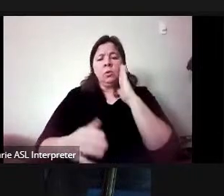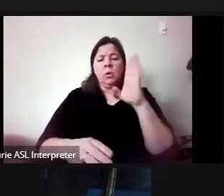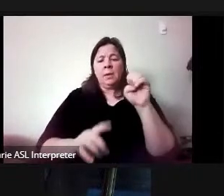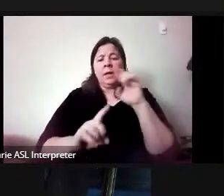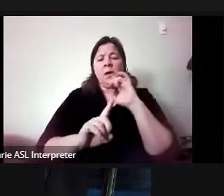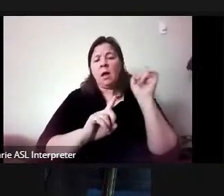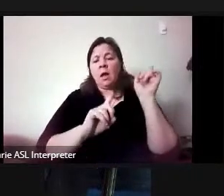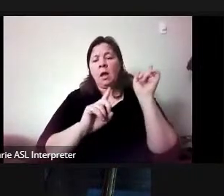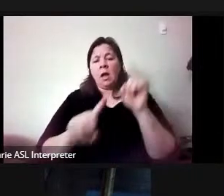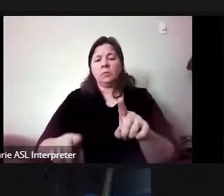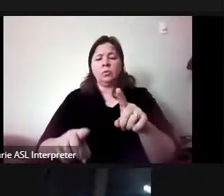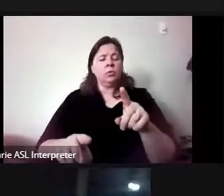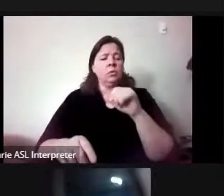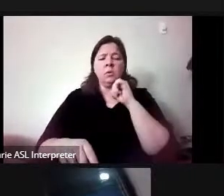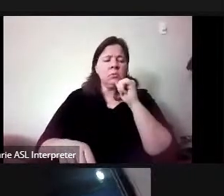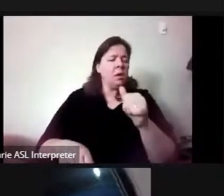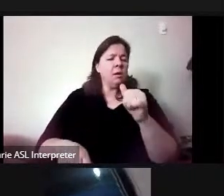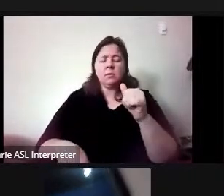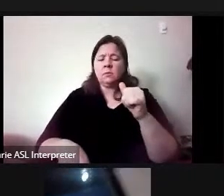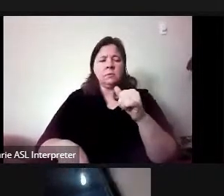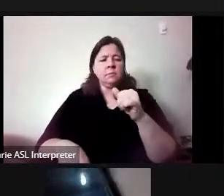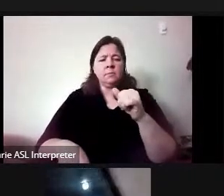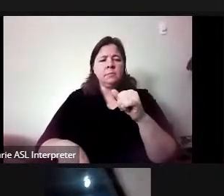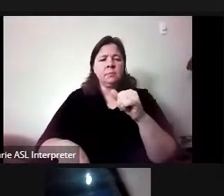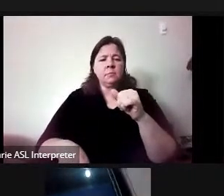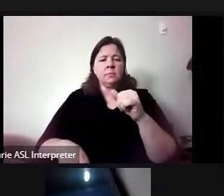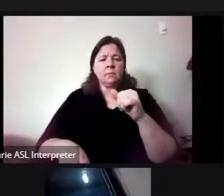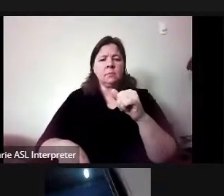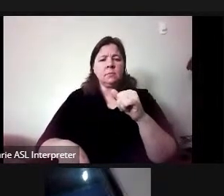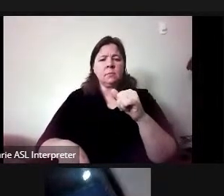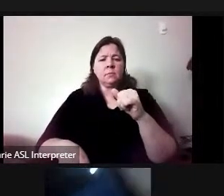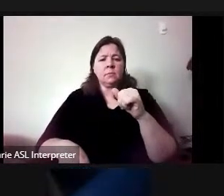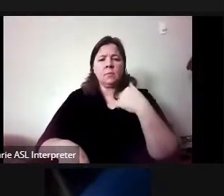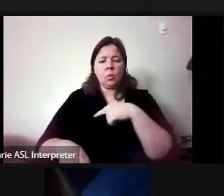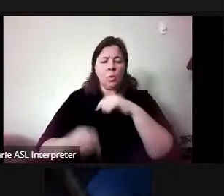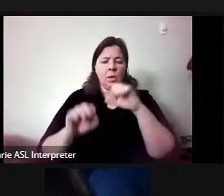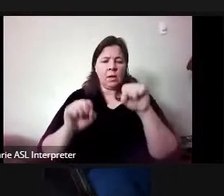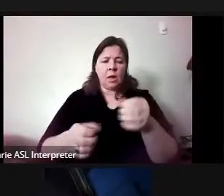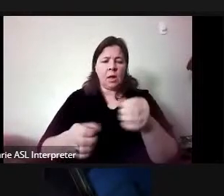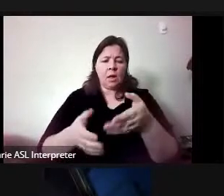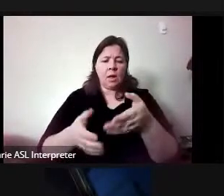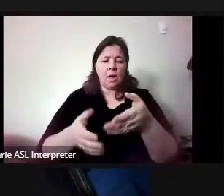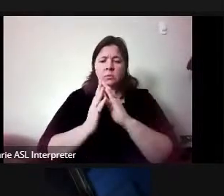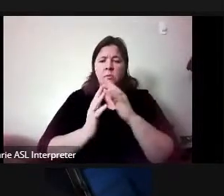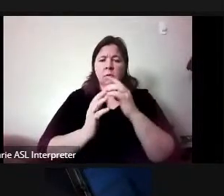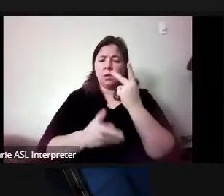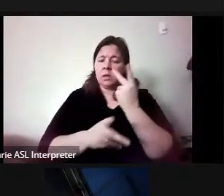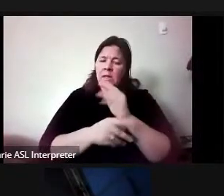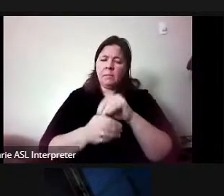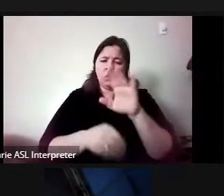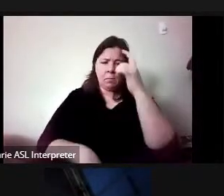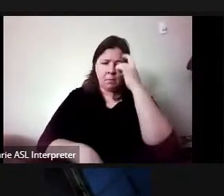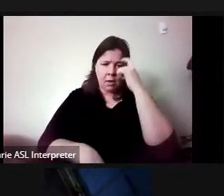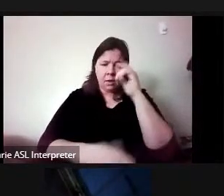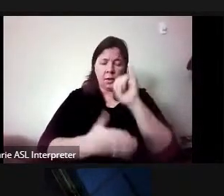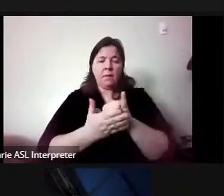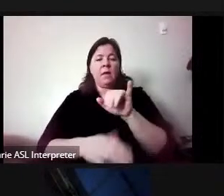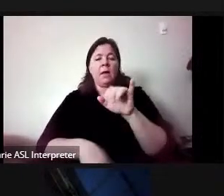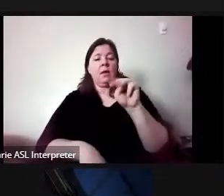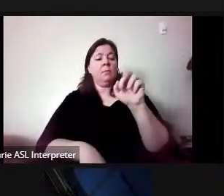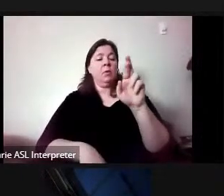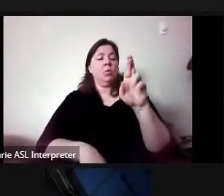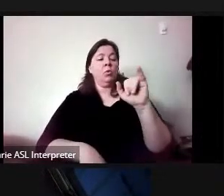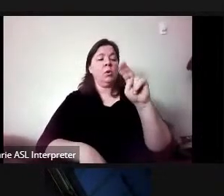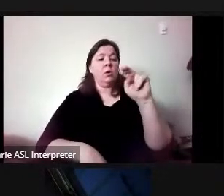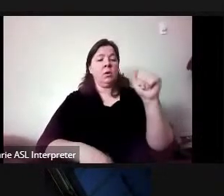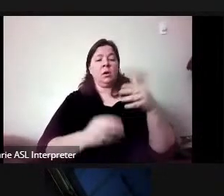really not, I'm not saying people can't ask, but what I want people to bear in mind is that Marina,